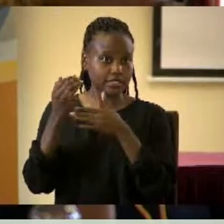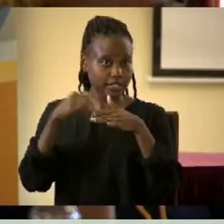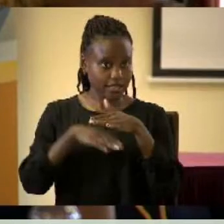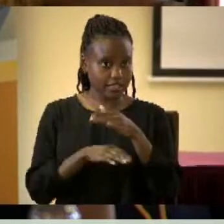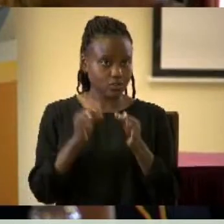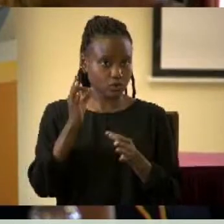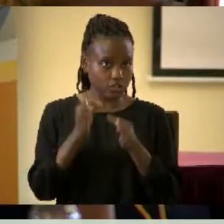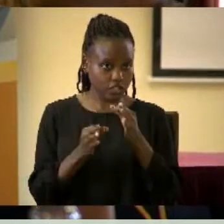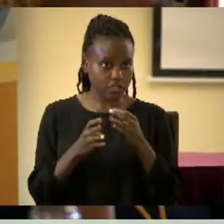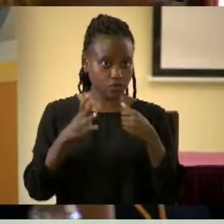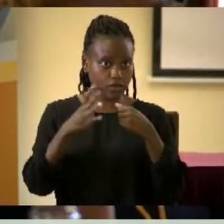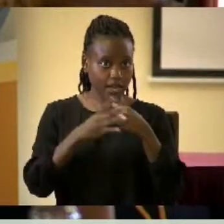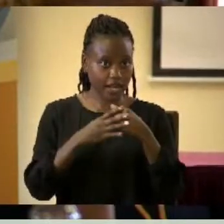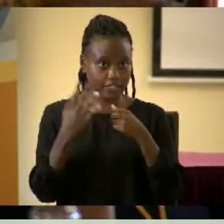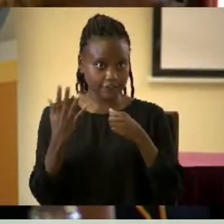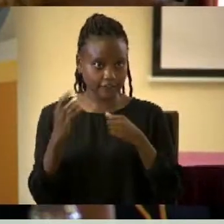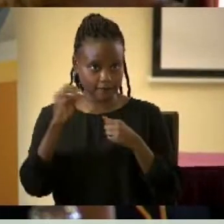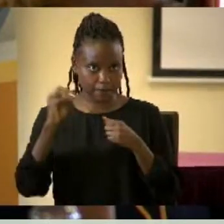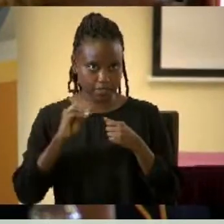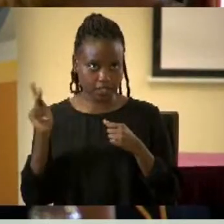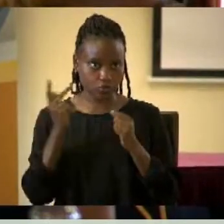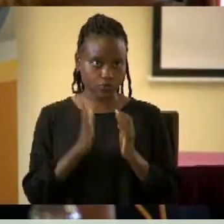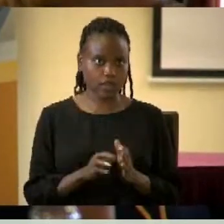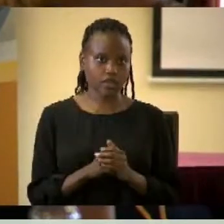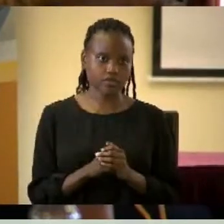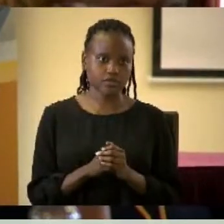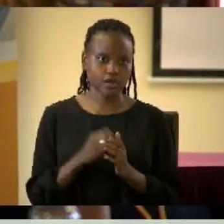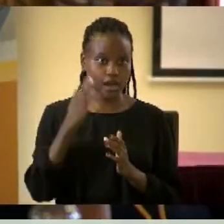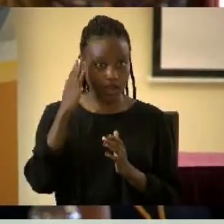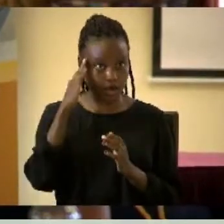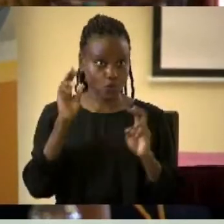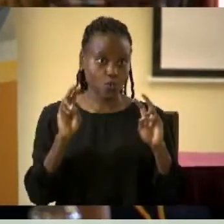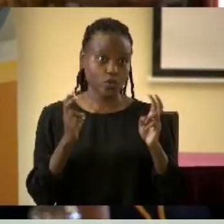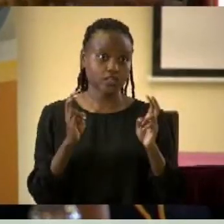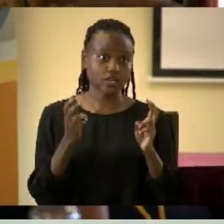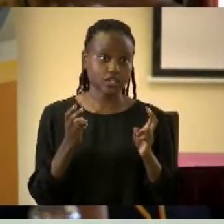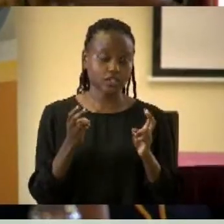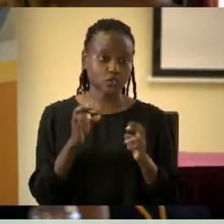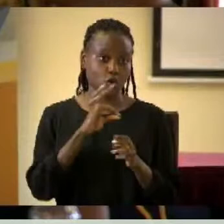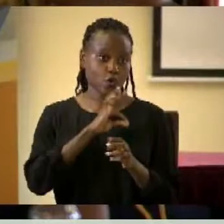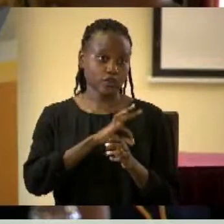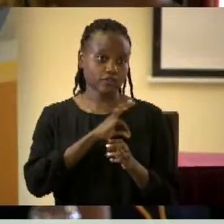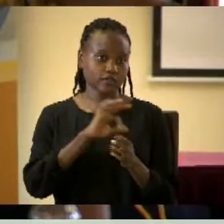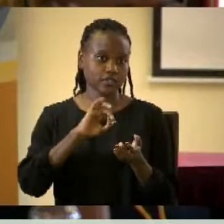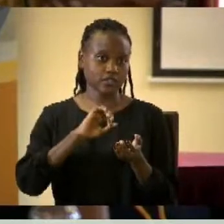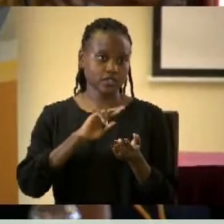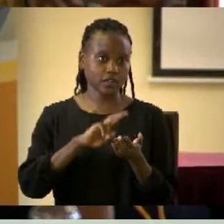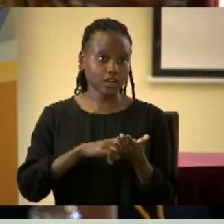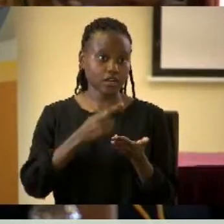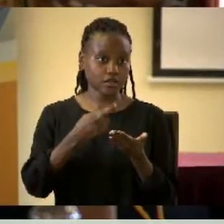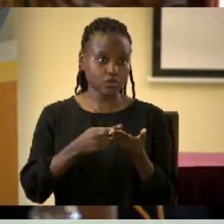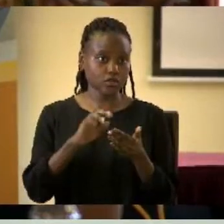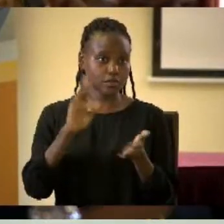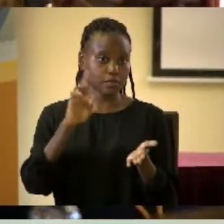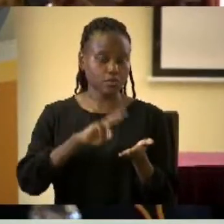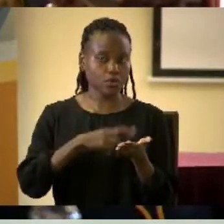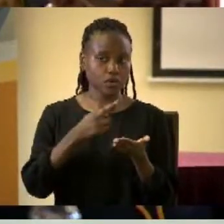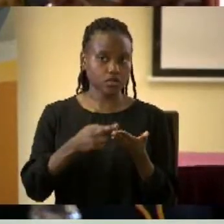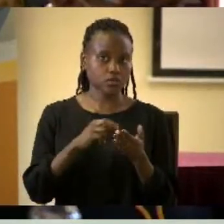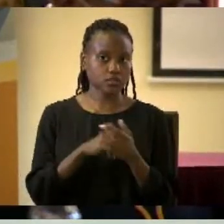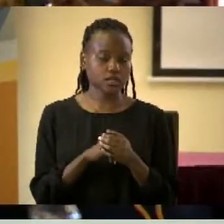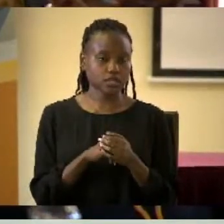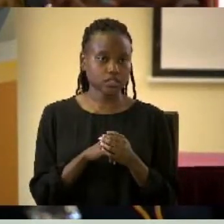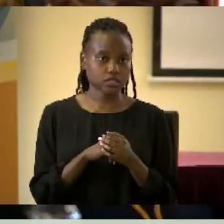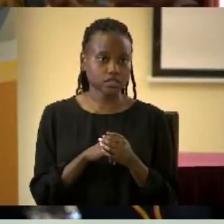to the 95% of Kenyans. I know it's a matter of investing resources, more resources